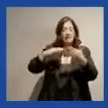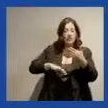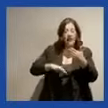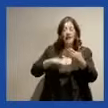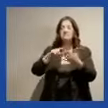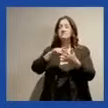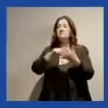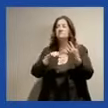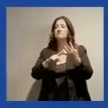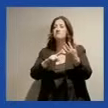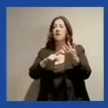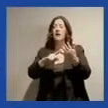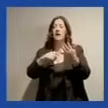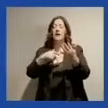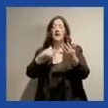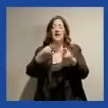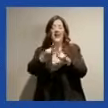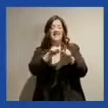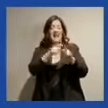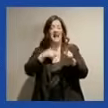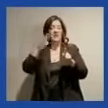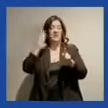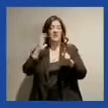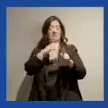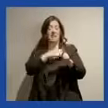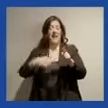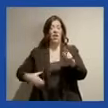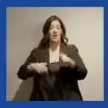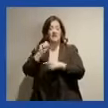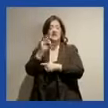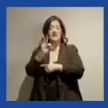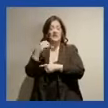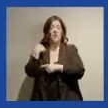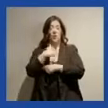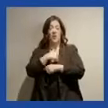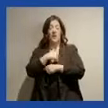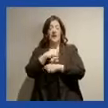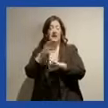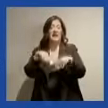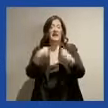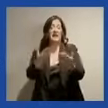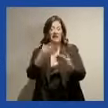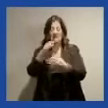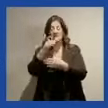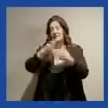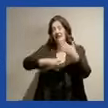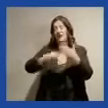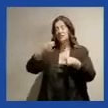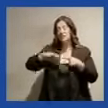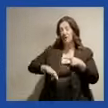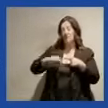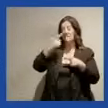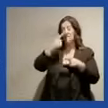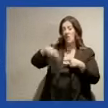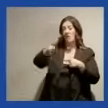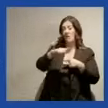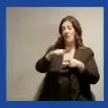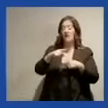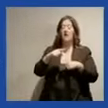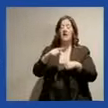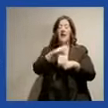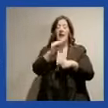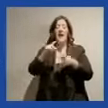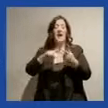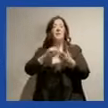was an advocate as mayor of San Francisco. I was one of the first cities to do an Earned Income Tax Credit advocate. As Lieutenant Governor, we